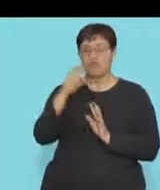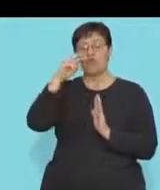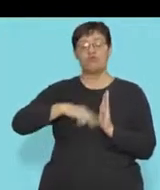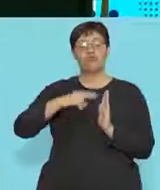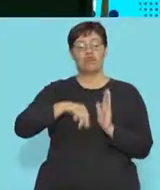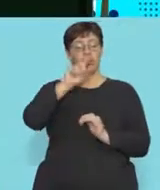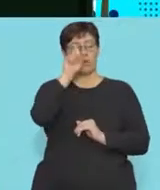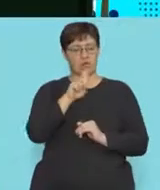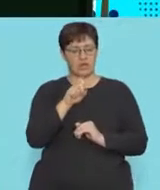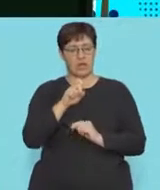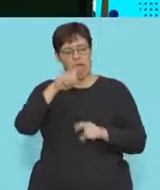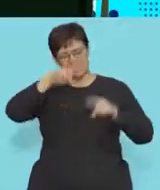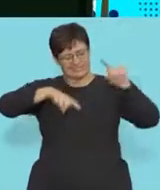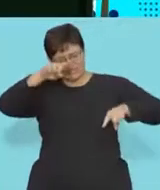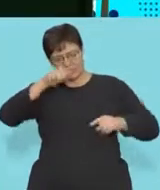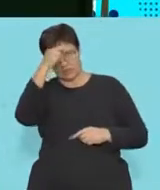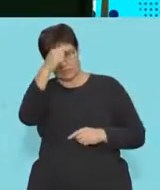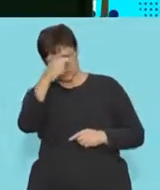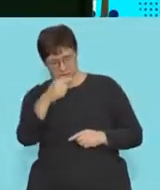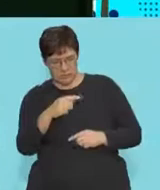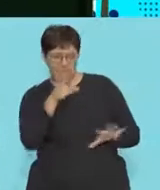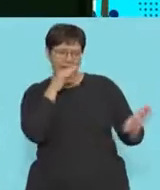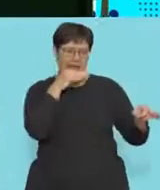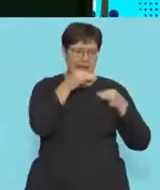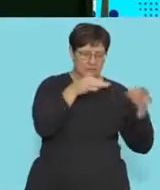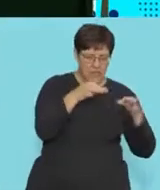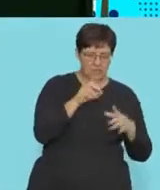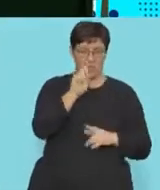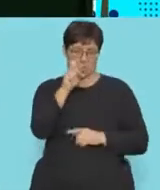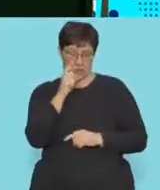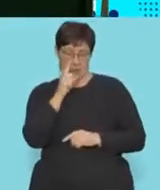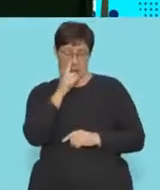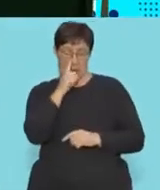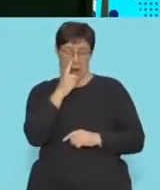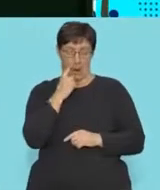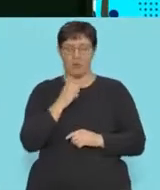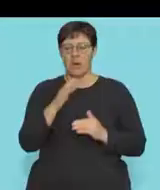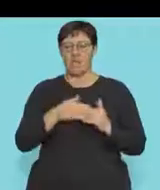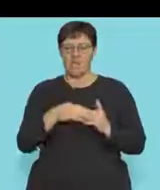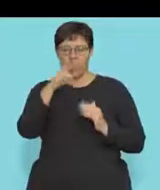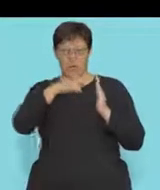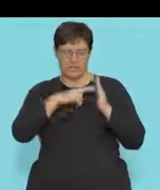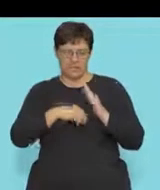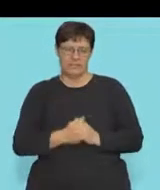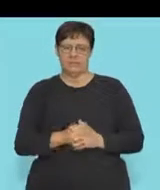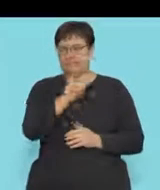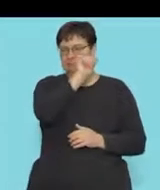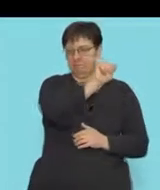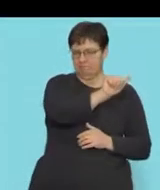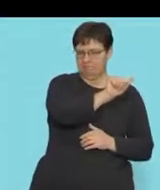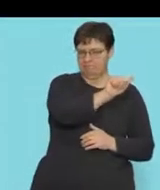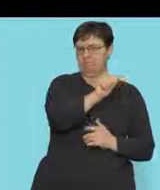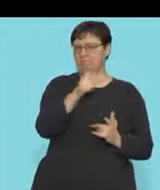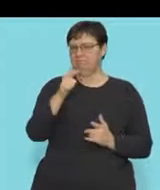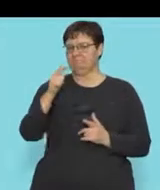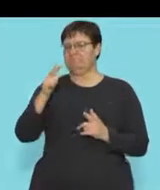the question, read the different aspects of either the description or the question. So let's read further. A,